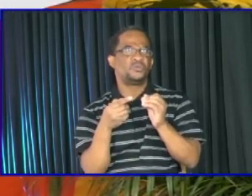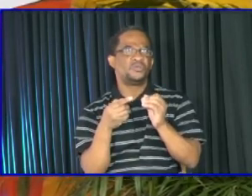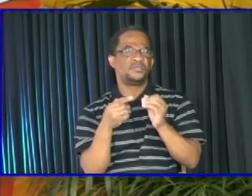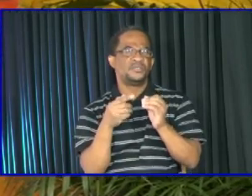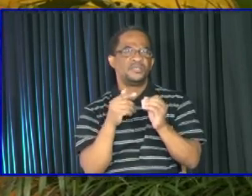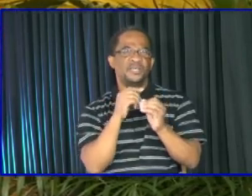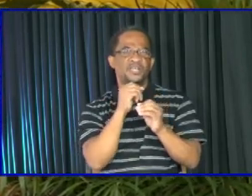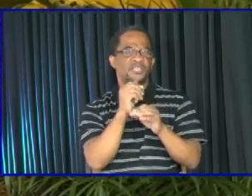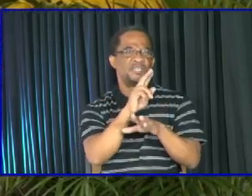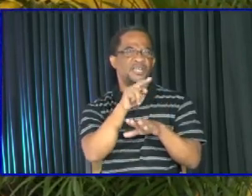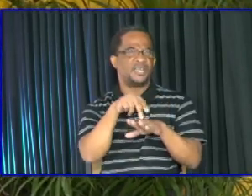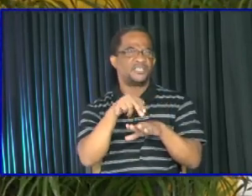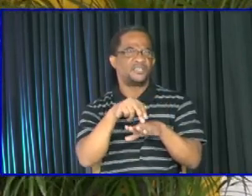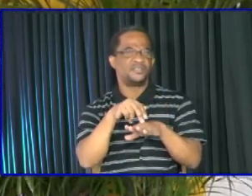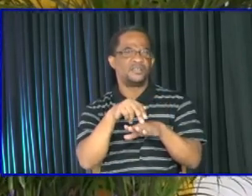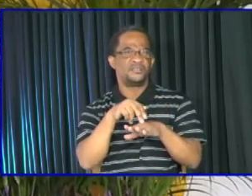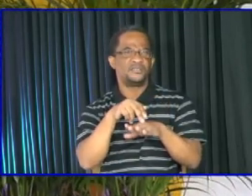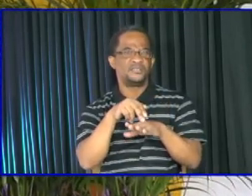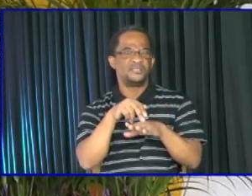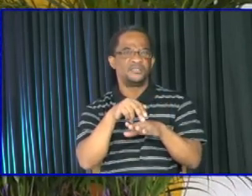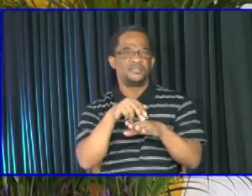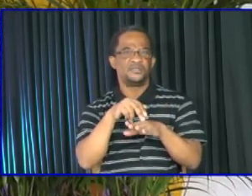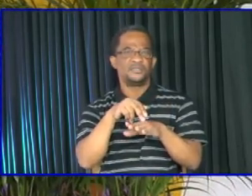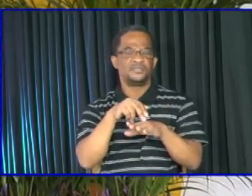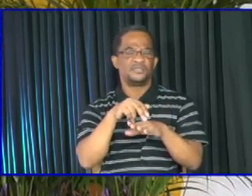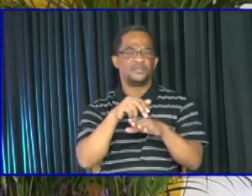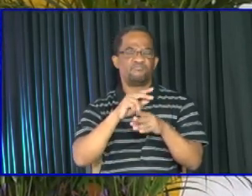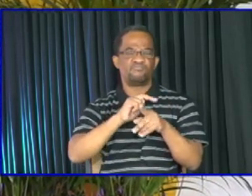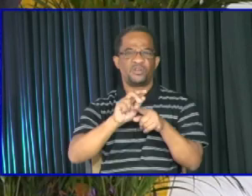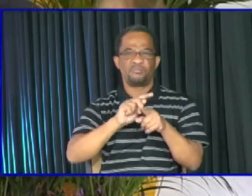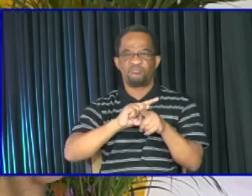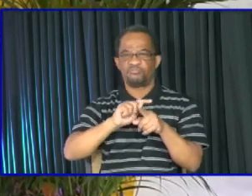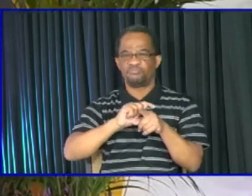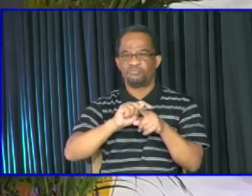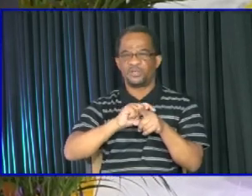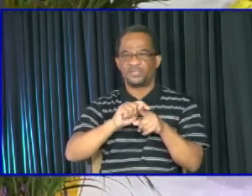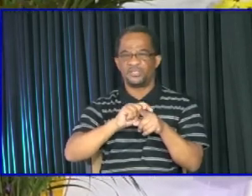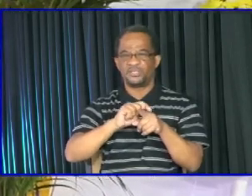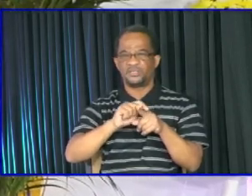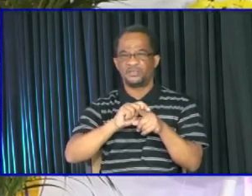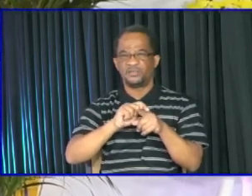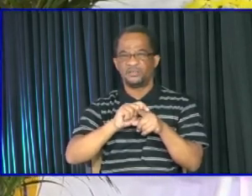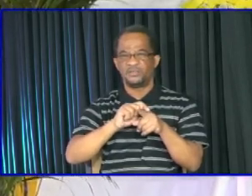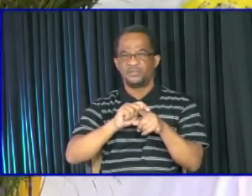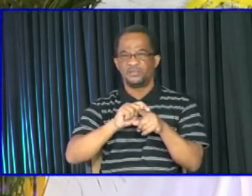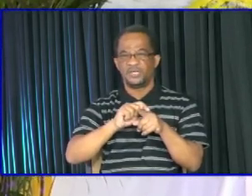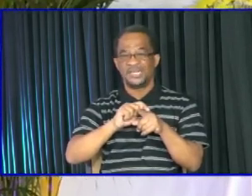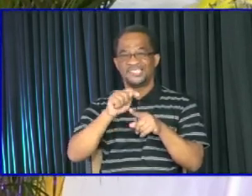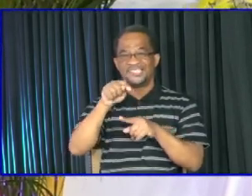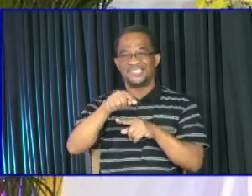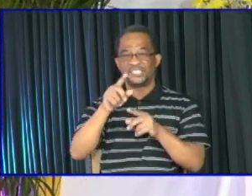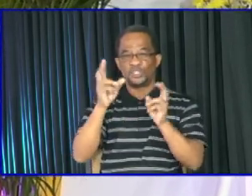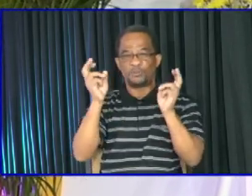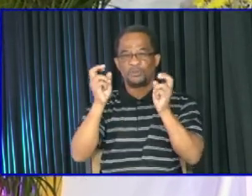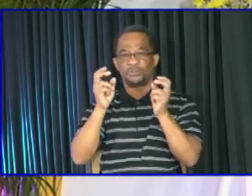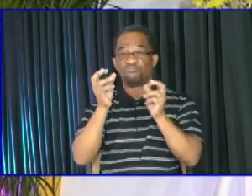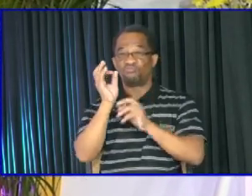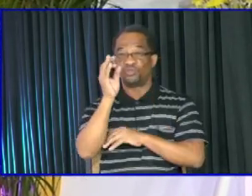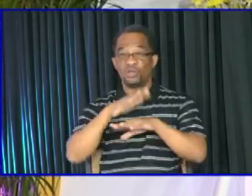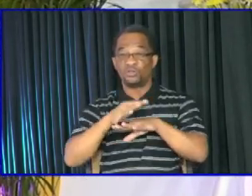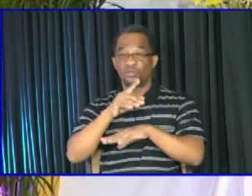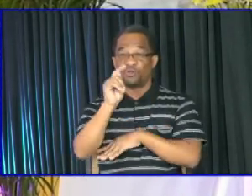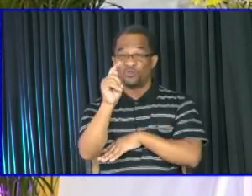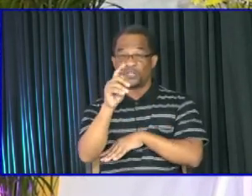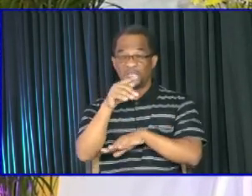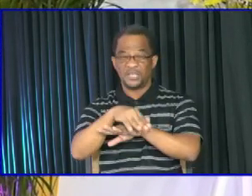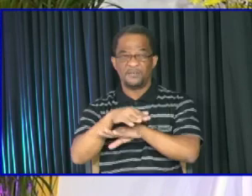unnatural practices that prevail among us on Thursday night. I'm happy that it was on Sabbath